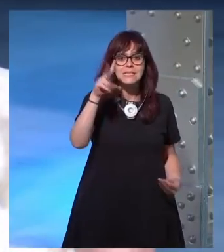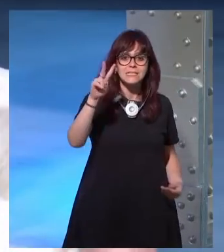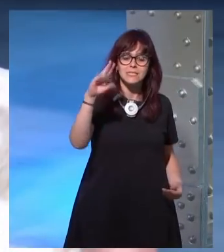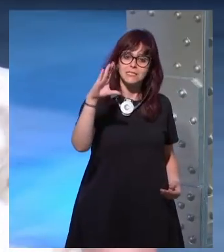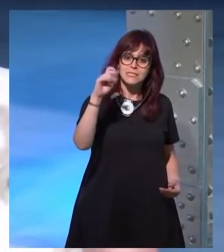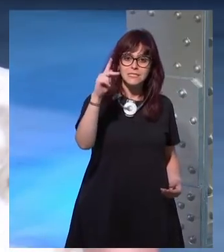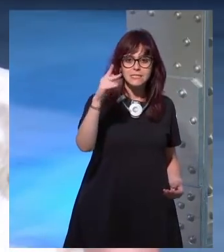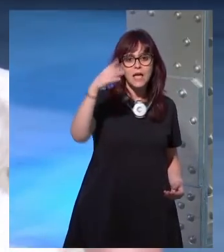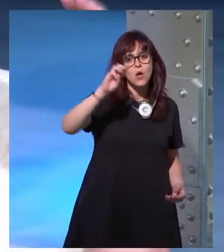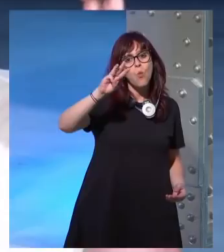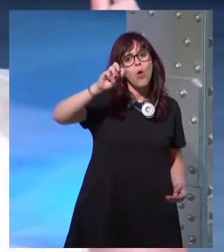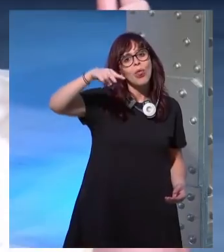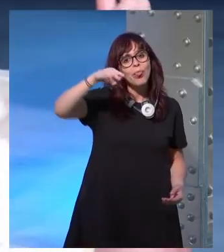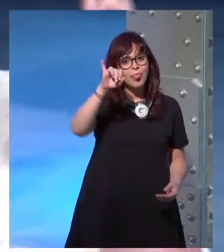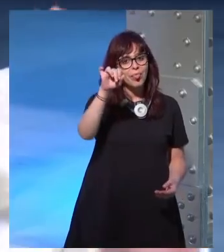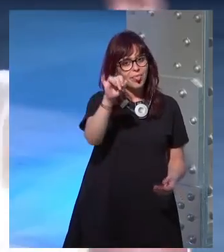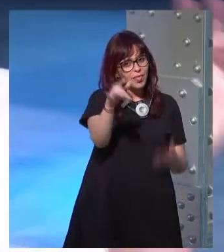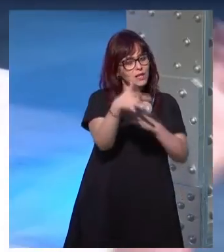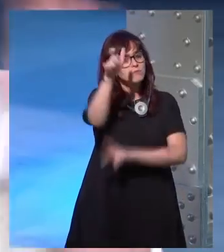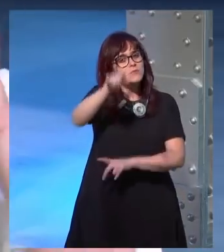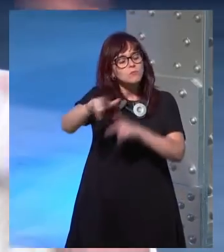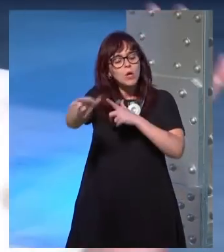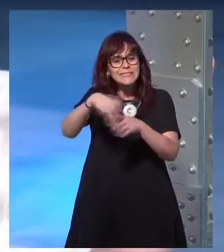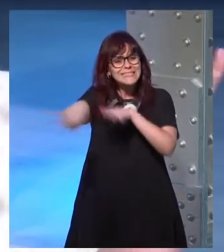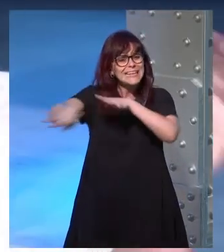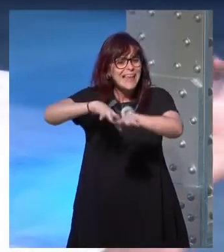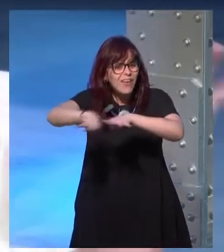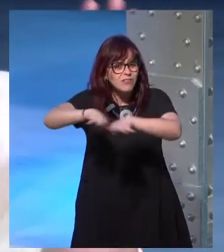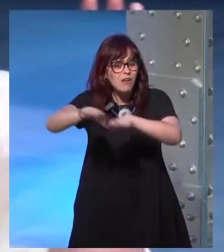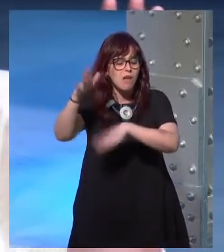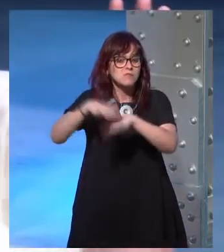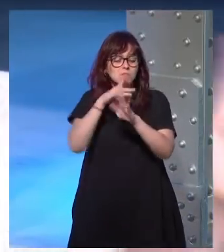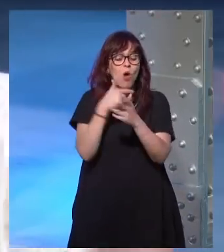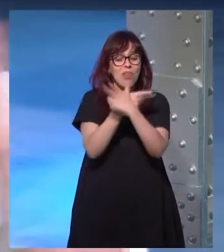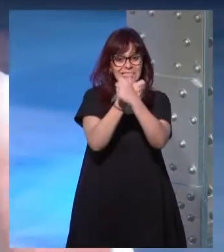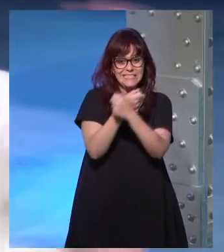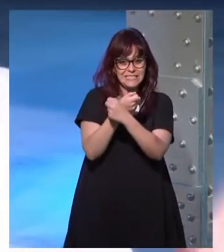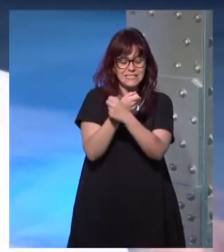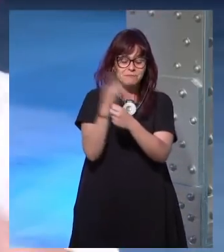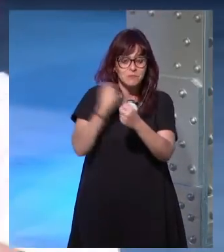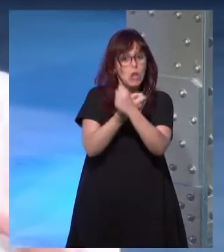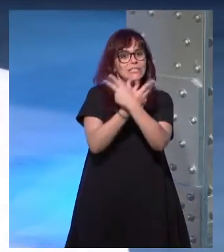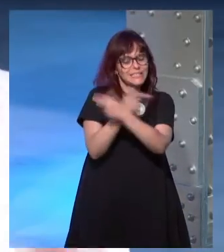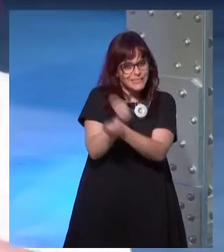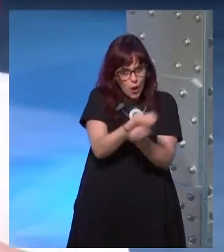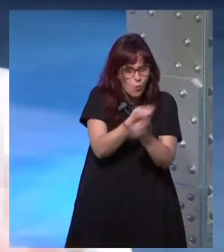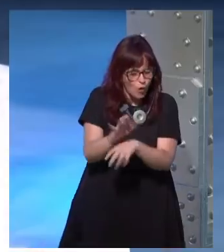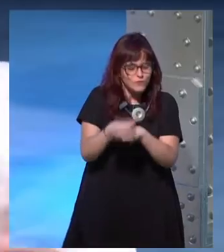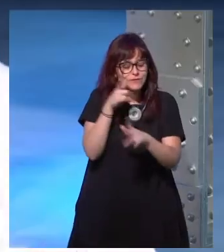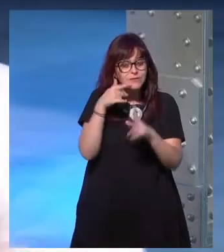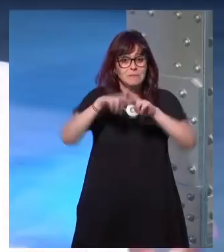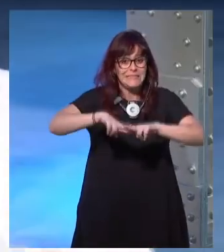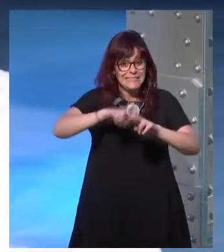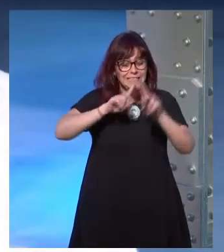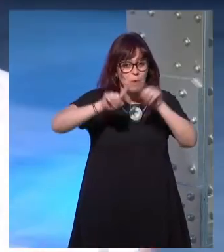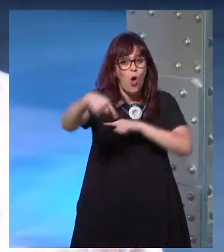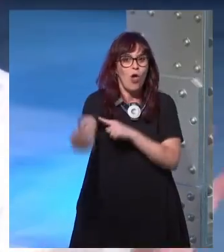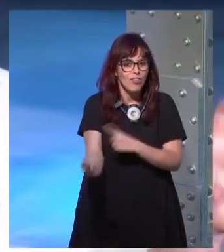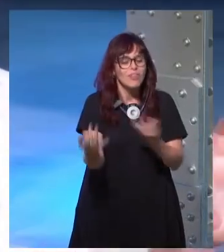of these accounts very specifically, like they almost seem like they're paid for specific